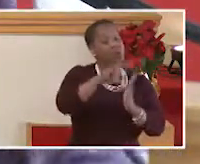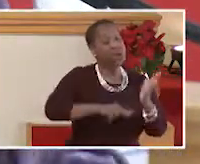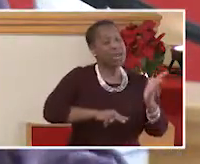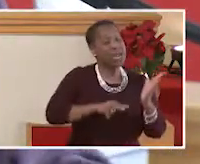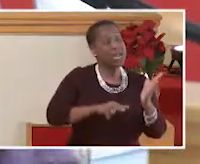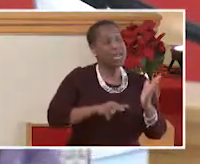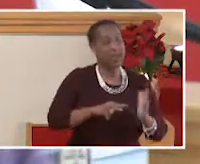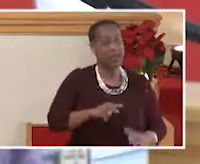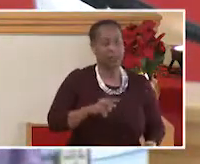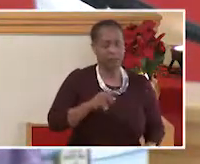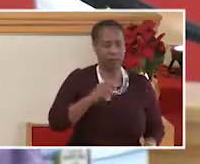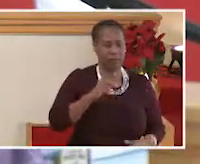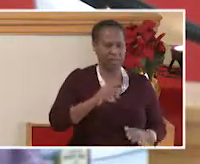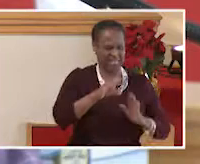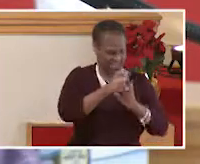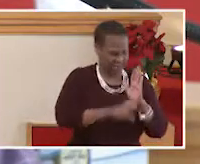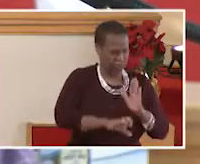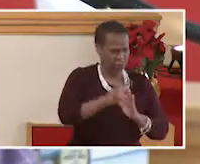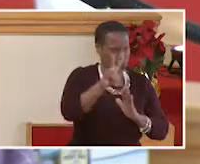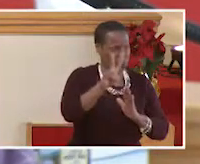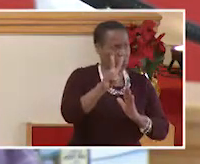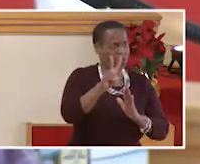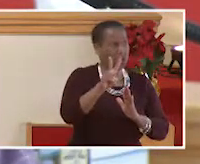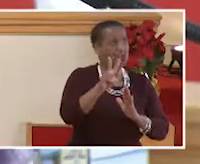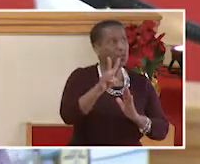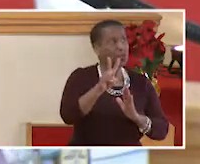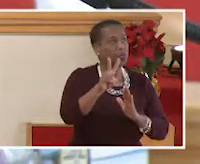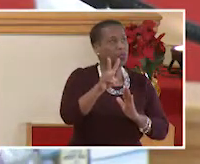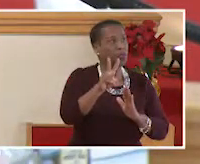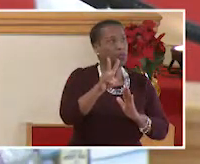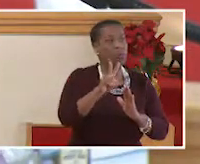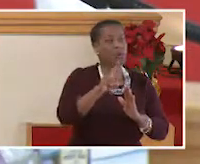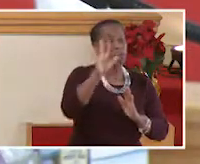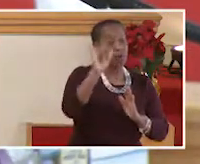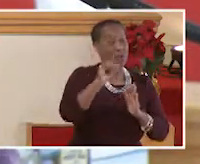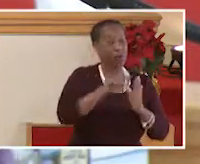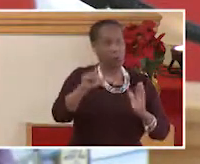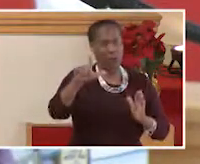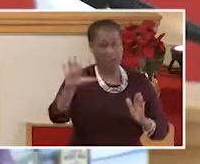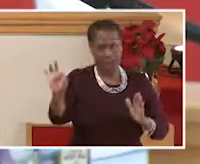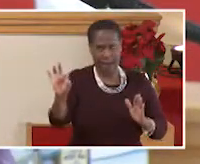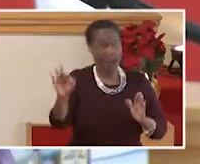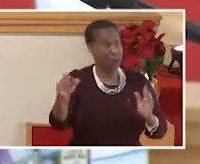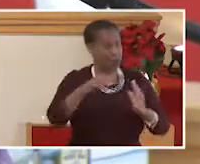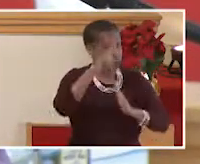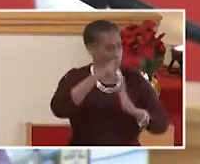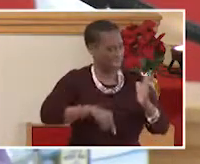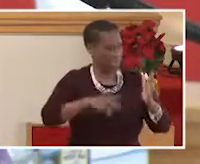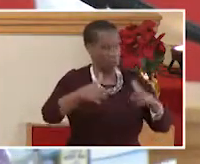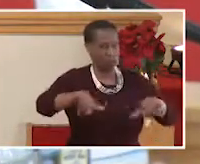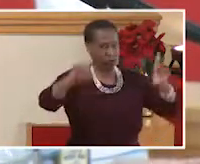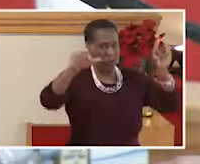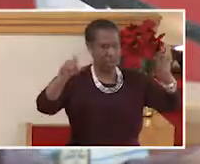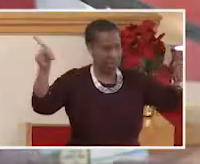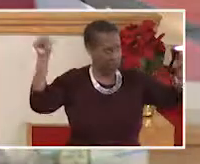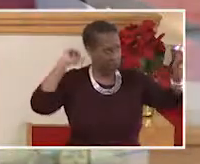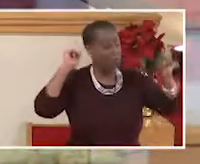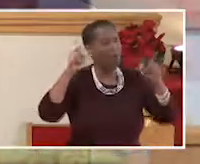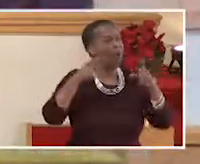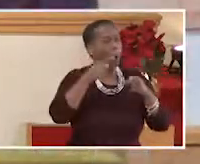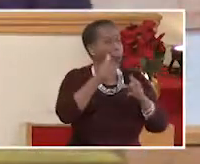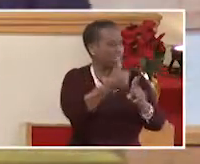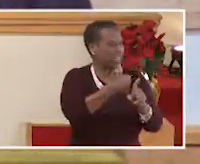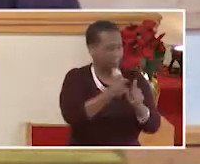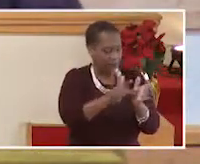Joel chapter 2, verses 25 to 29. Amen. If you would like to read it on the screens, you may, and if you would like to read it through the